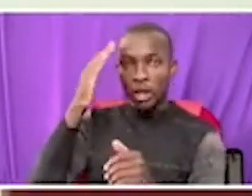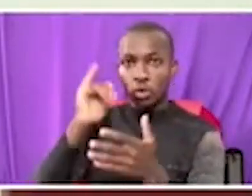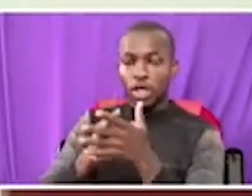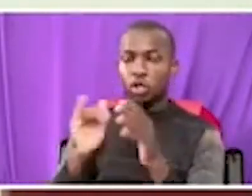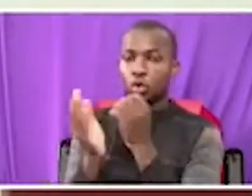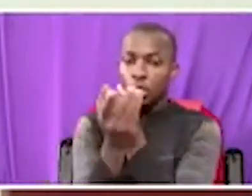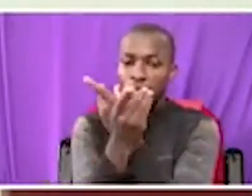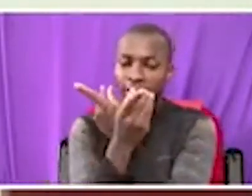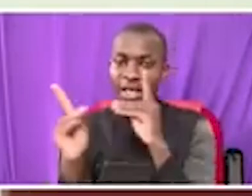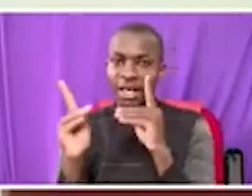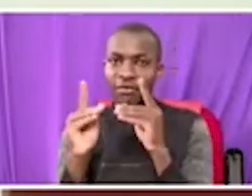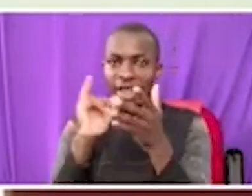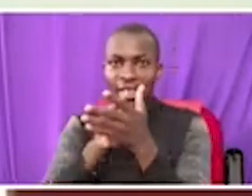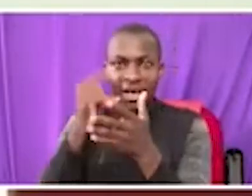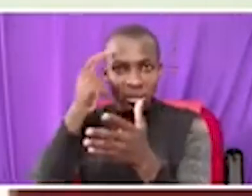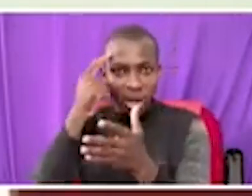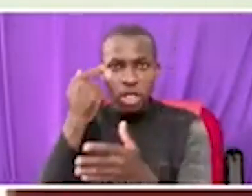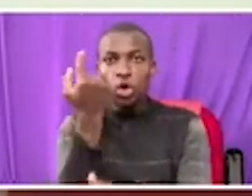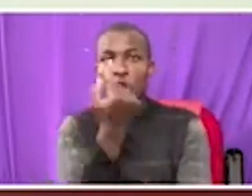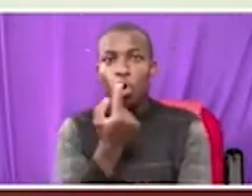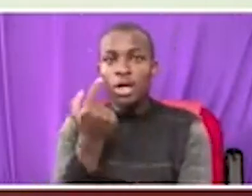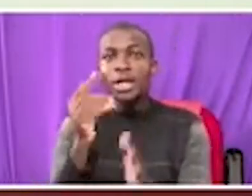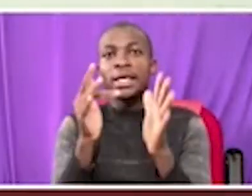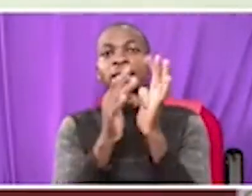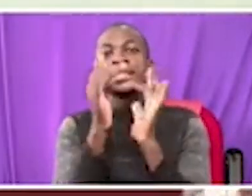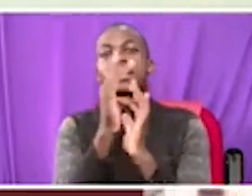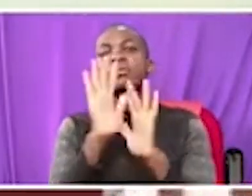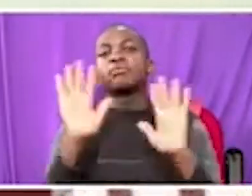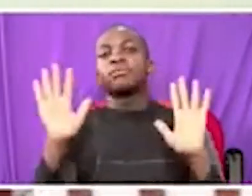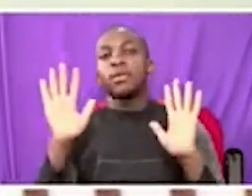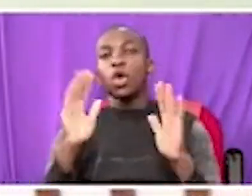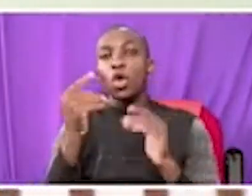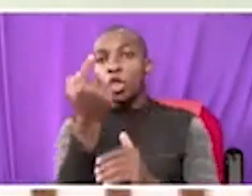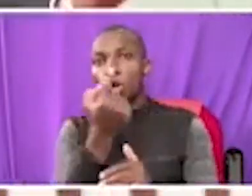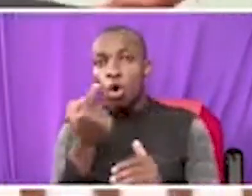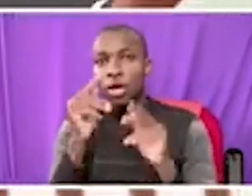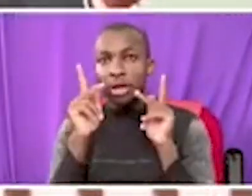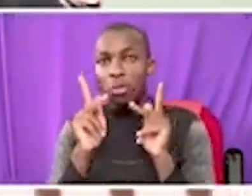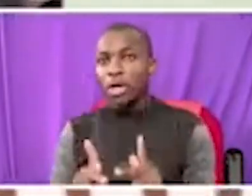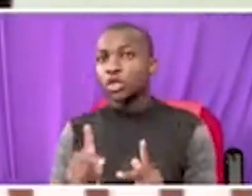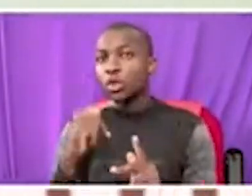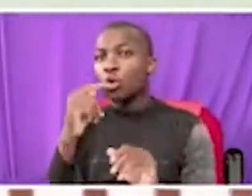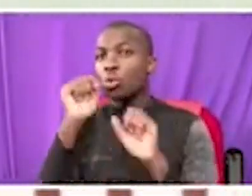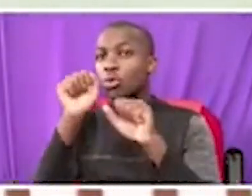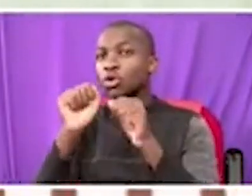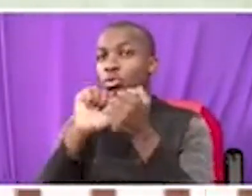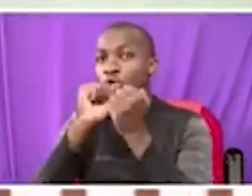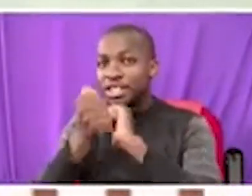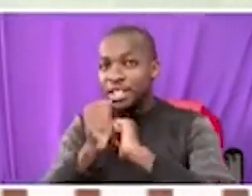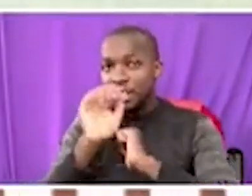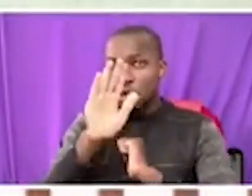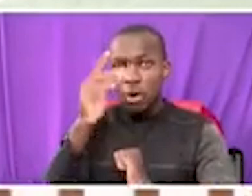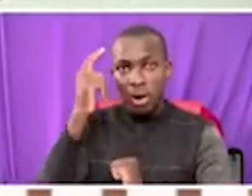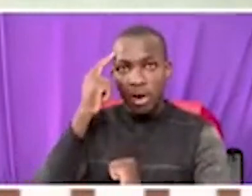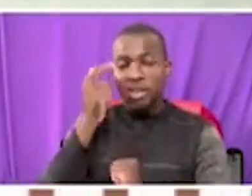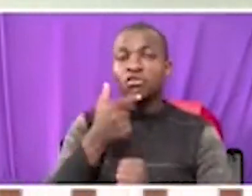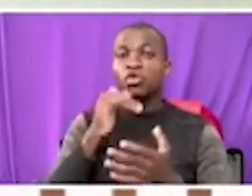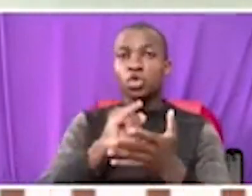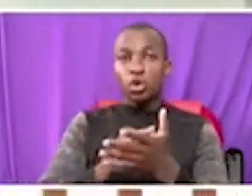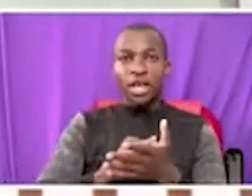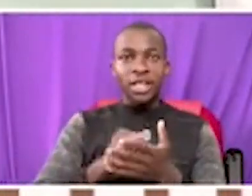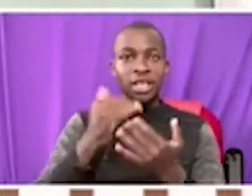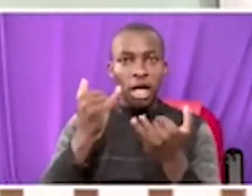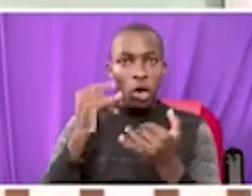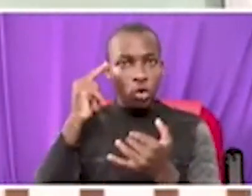that mind is Jesus. Amen. The only person I know that can change your mind so that you can think of